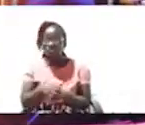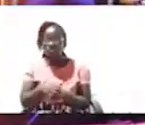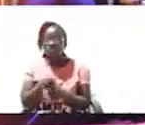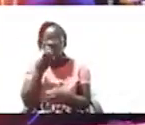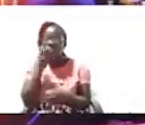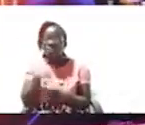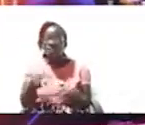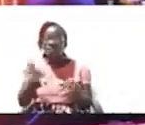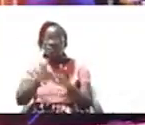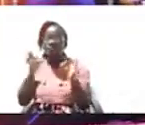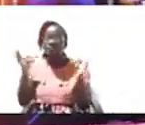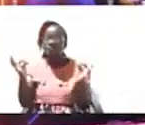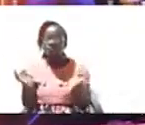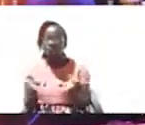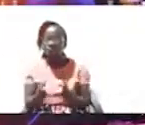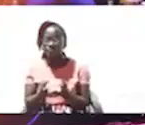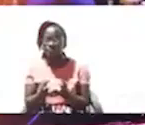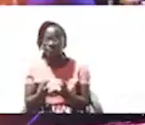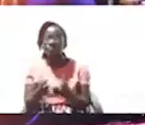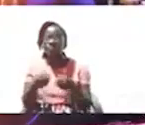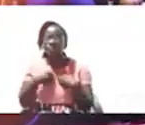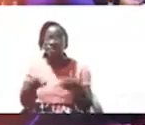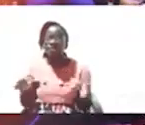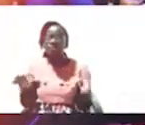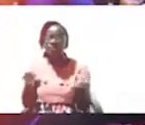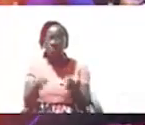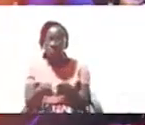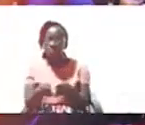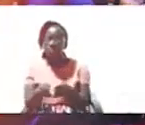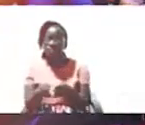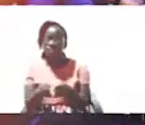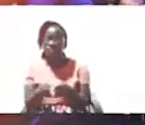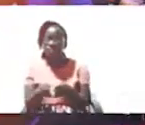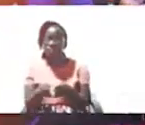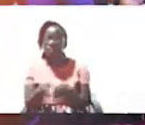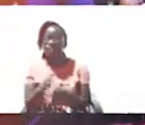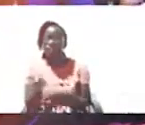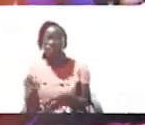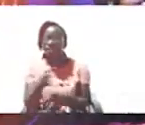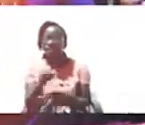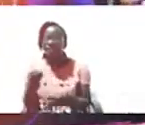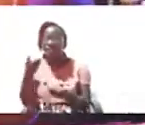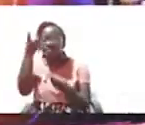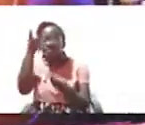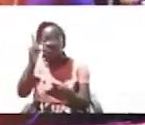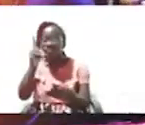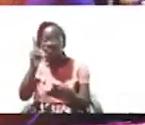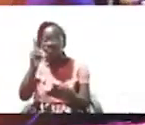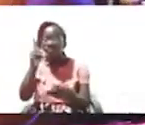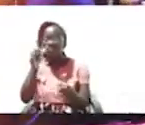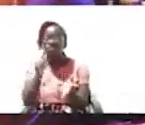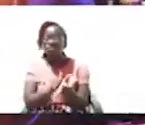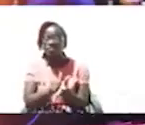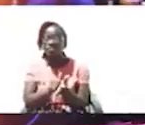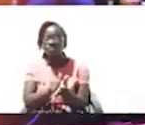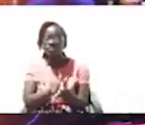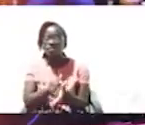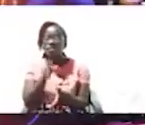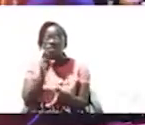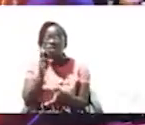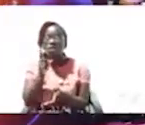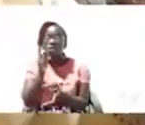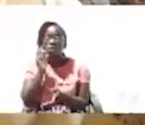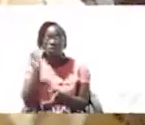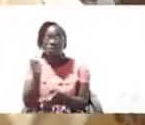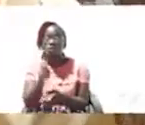if bad families, if they've gathered and they've decided where